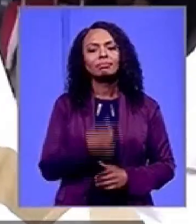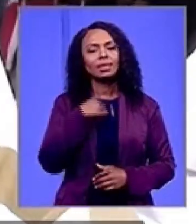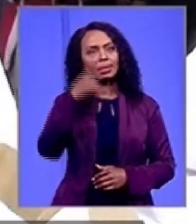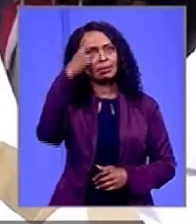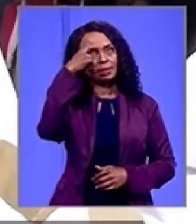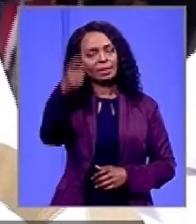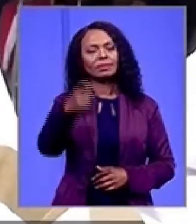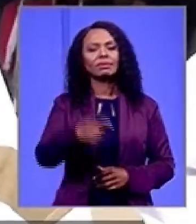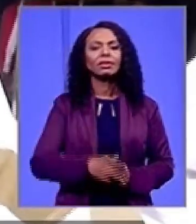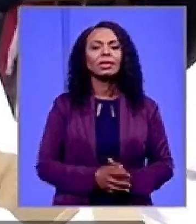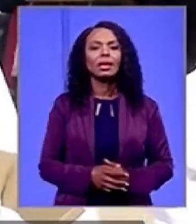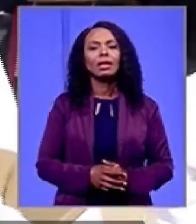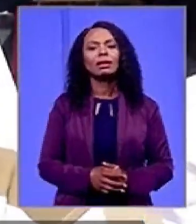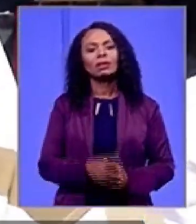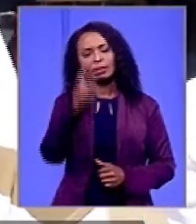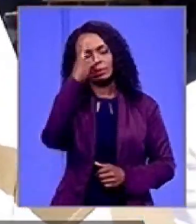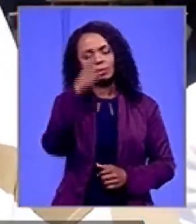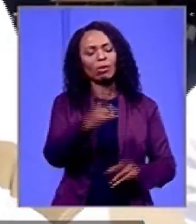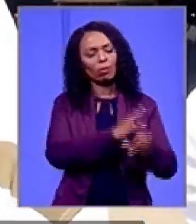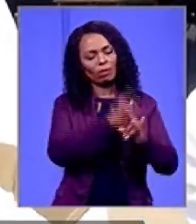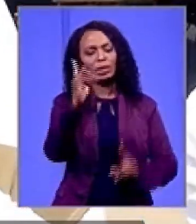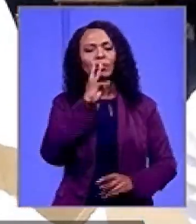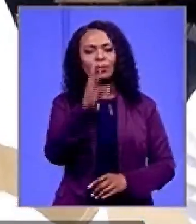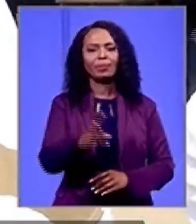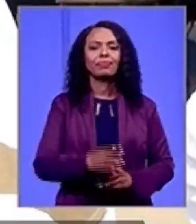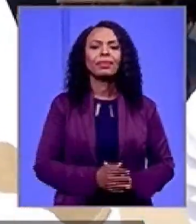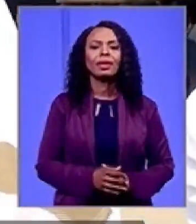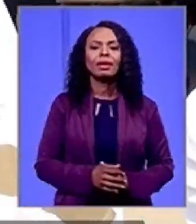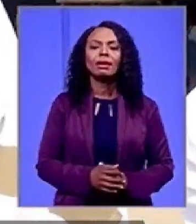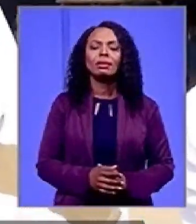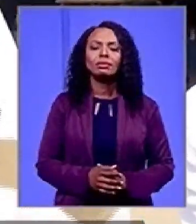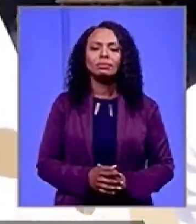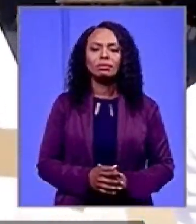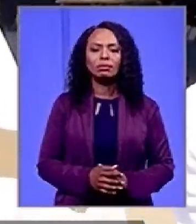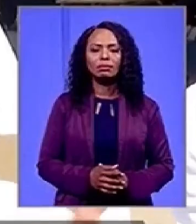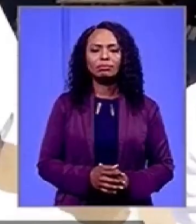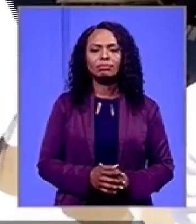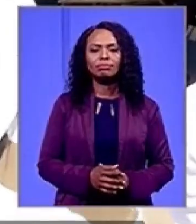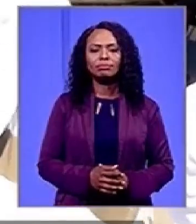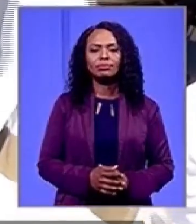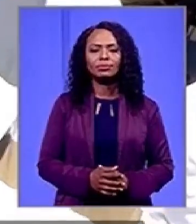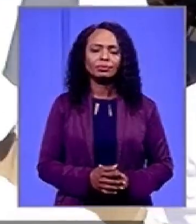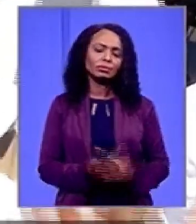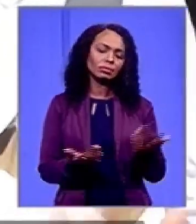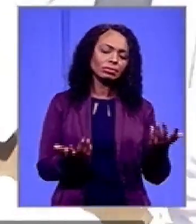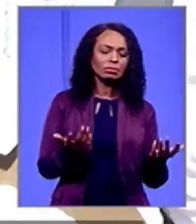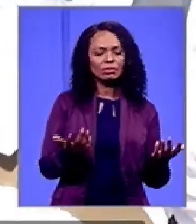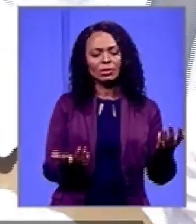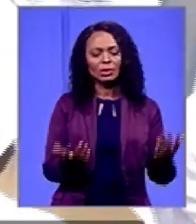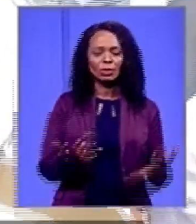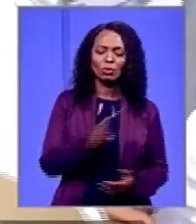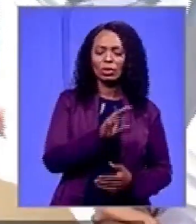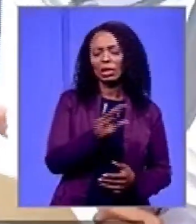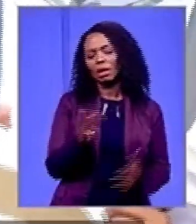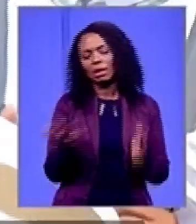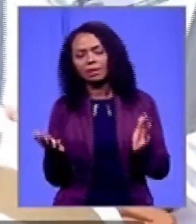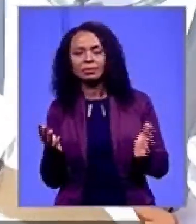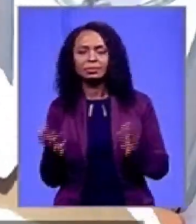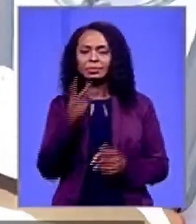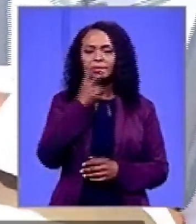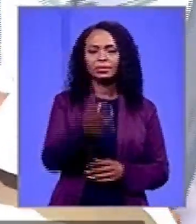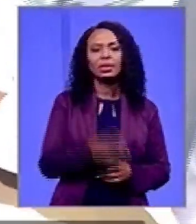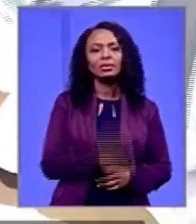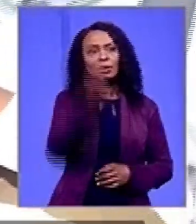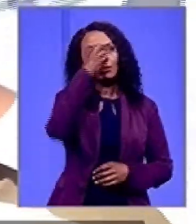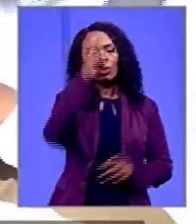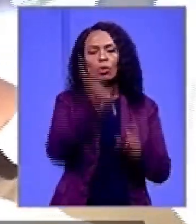believe ra go wina mole. So on to ke bule ya go tshameka 29 today, but the Springboks always we